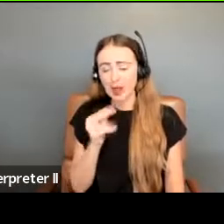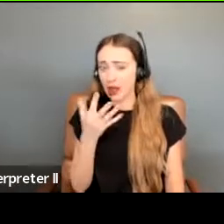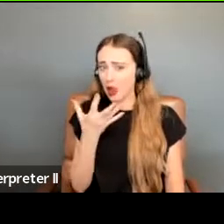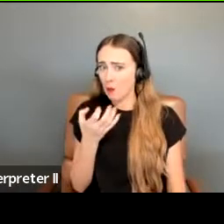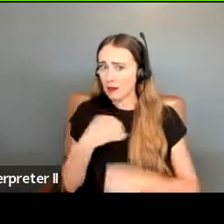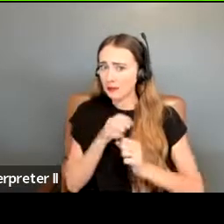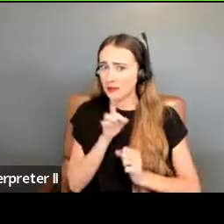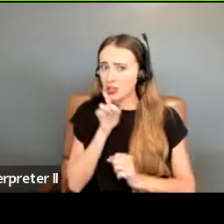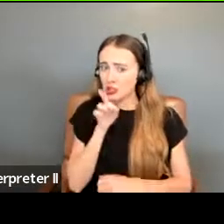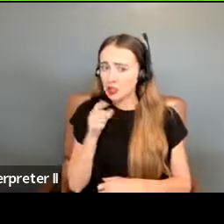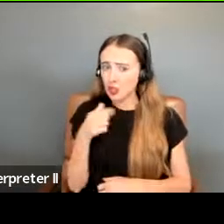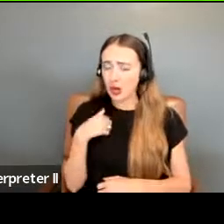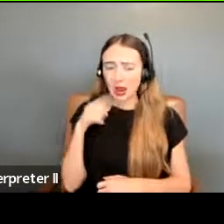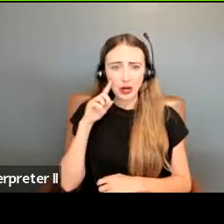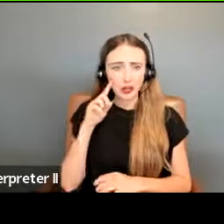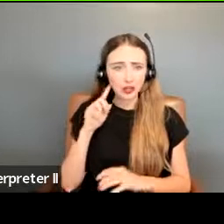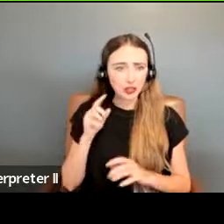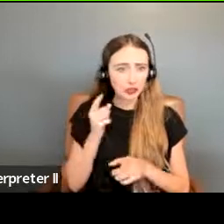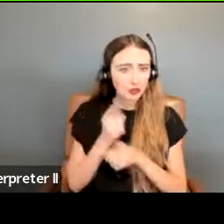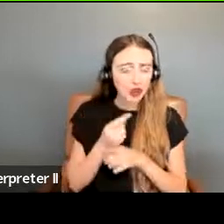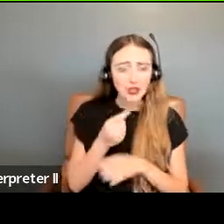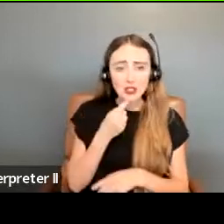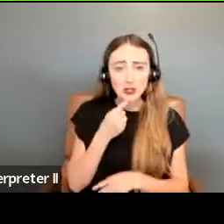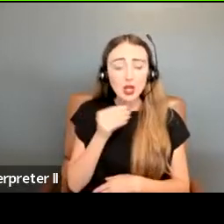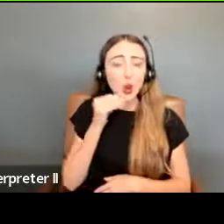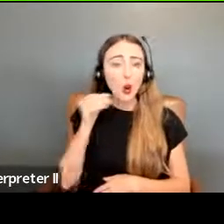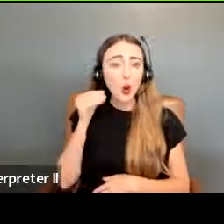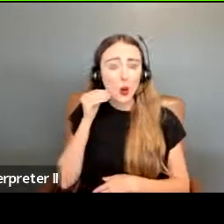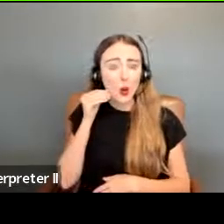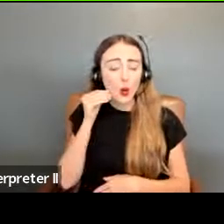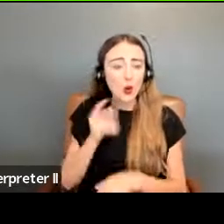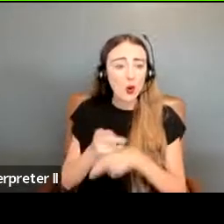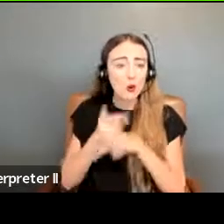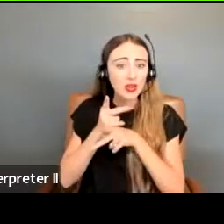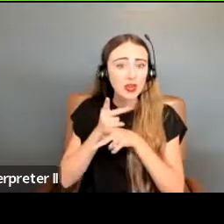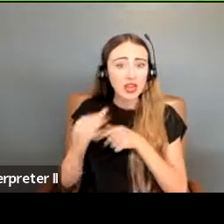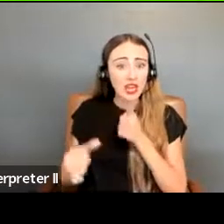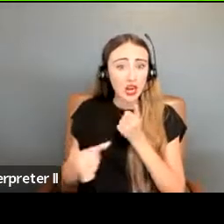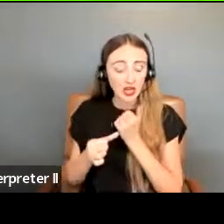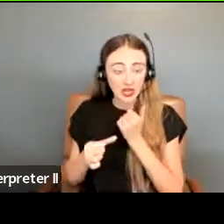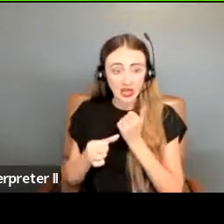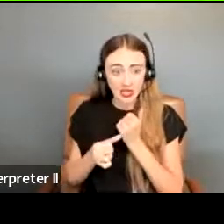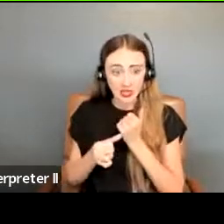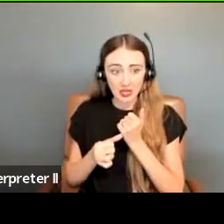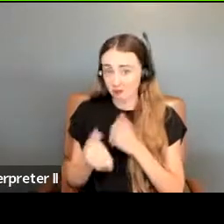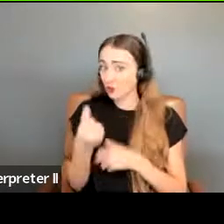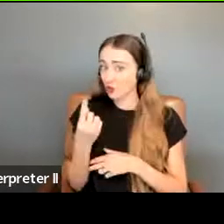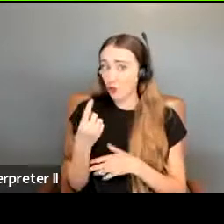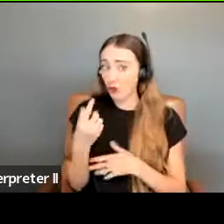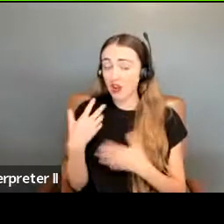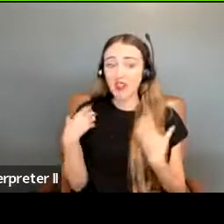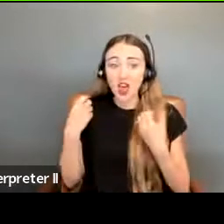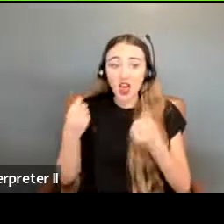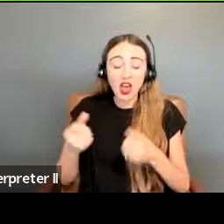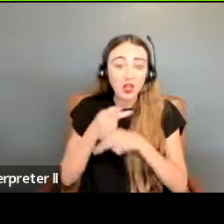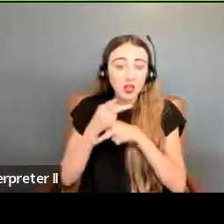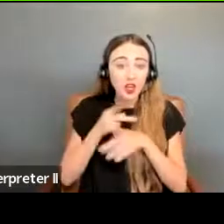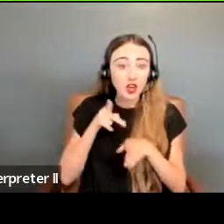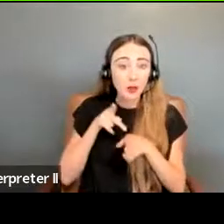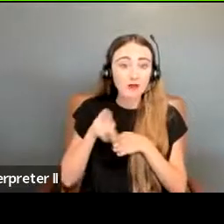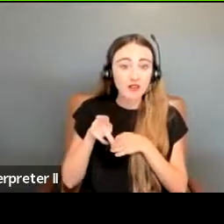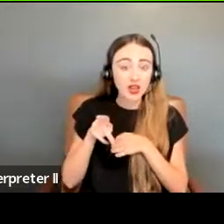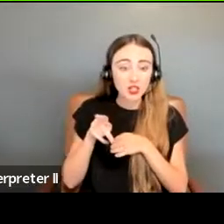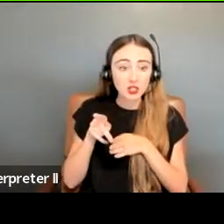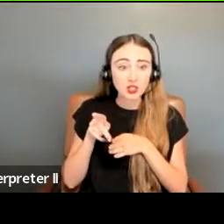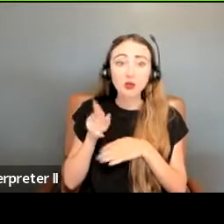heard you correctly. I think you said home care aides are one of the healthcare professionals that